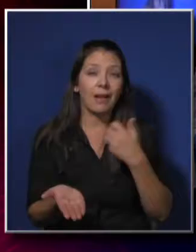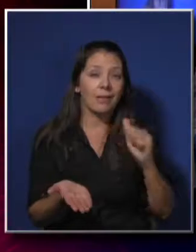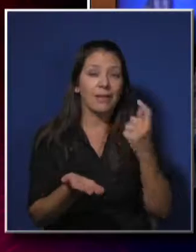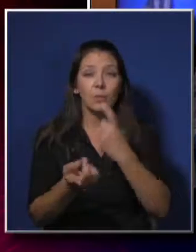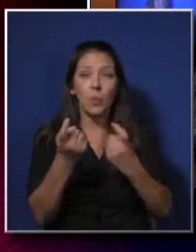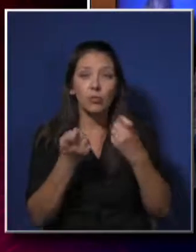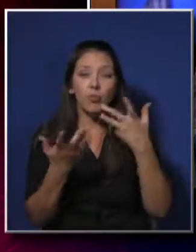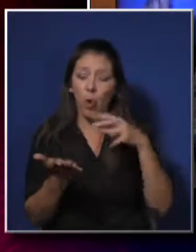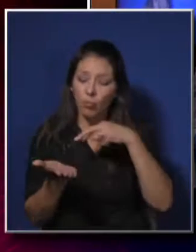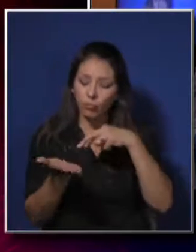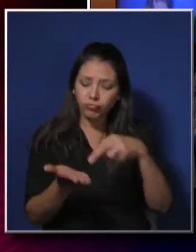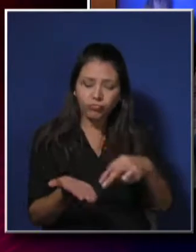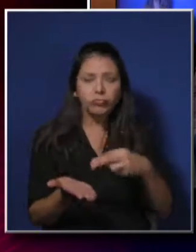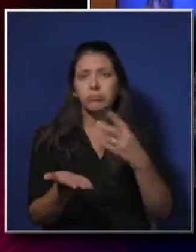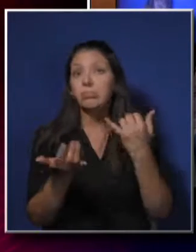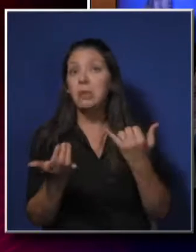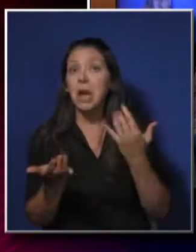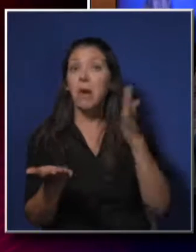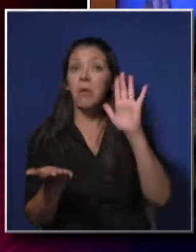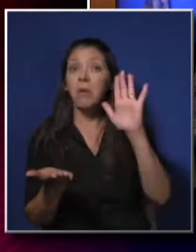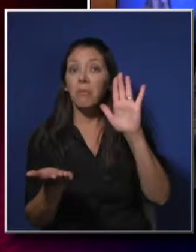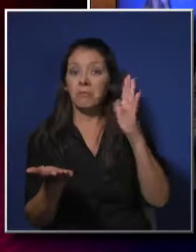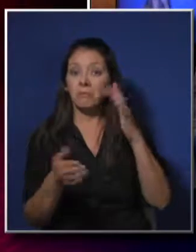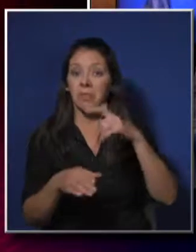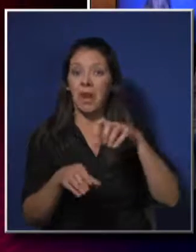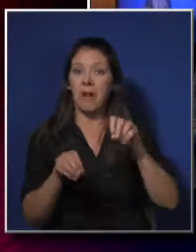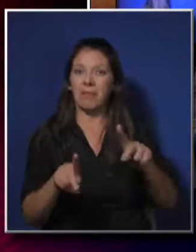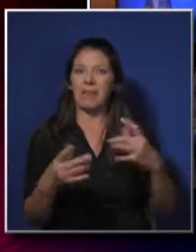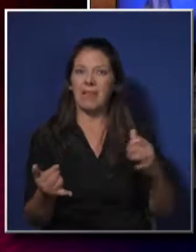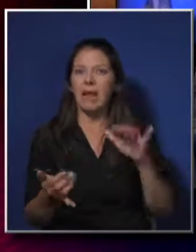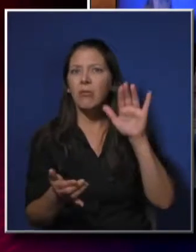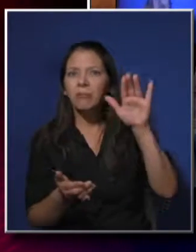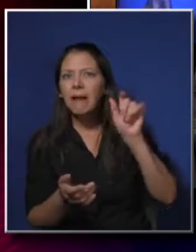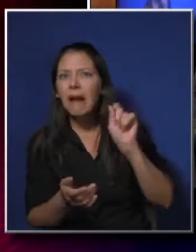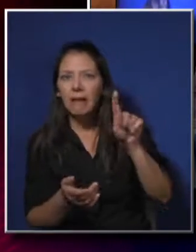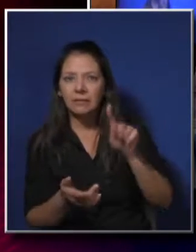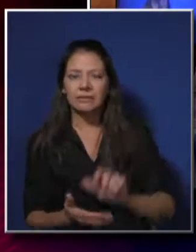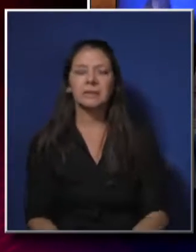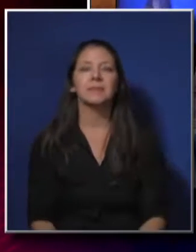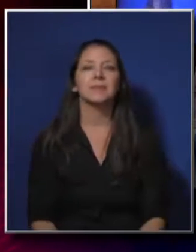read, is now your time, your opportunity.